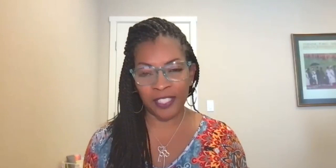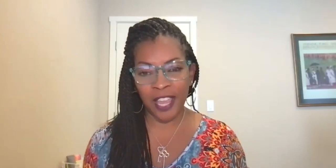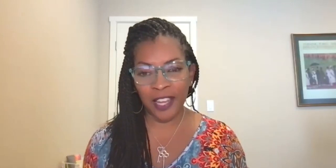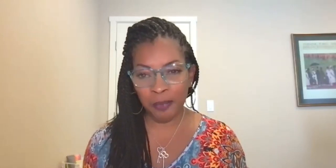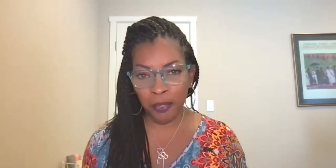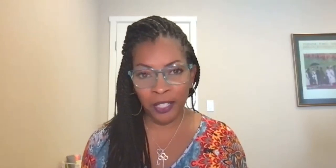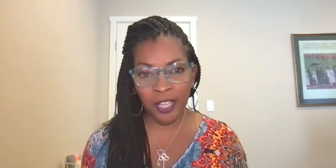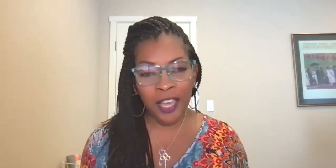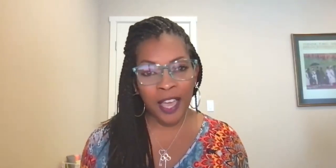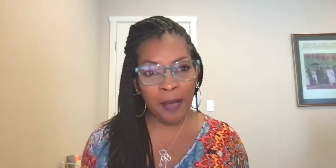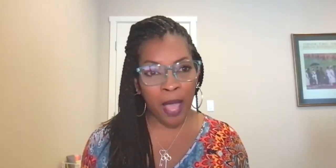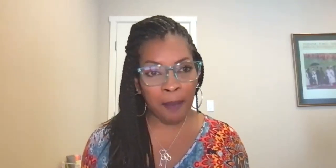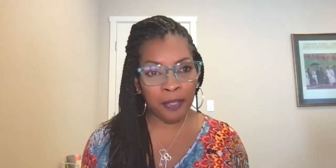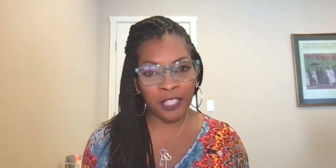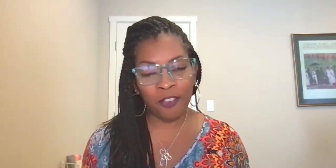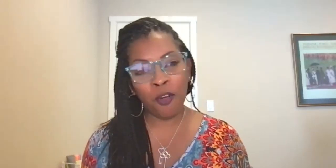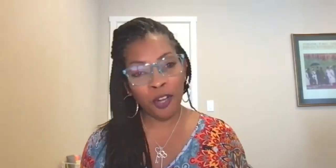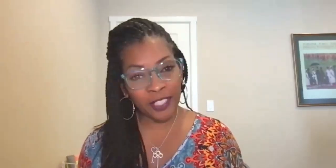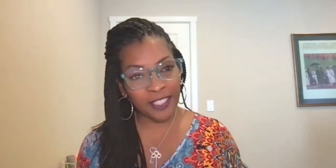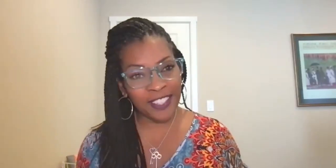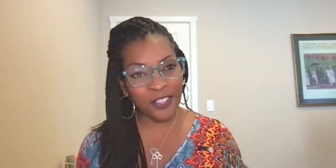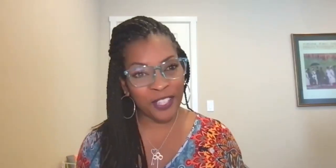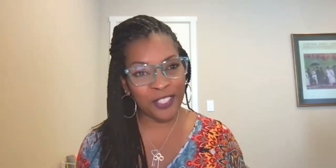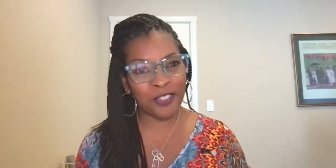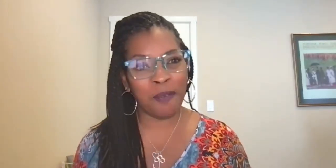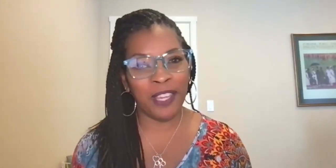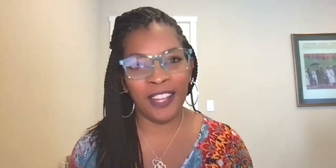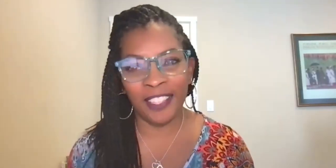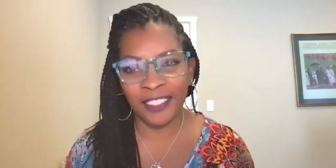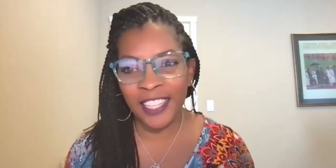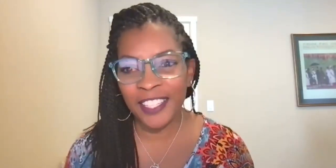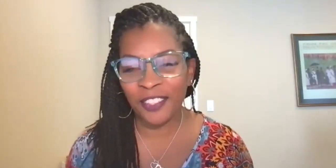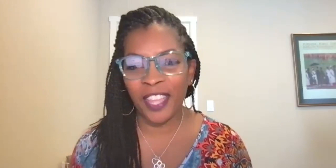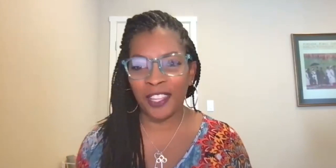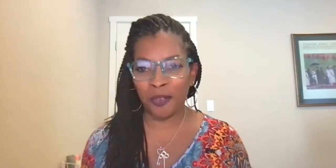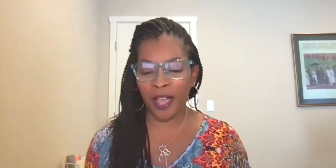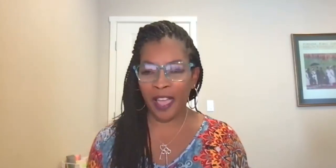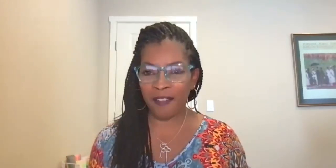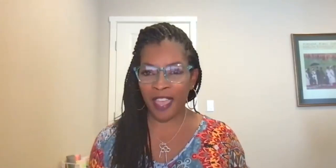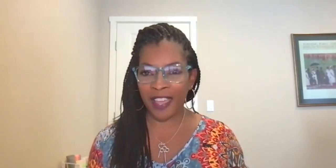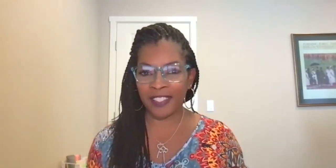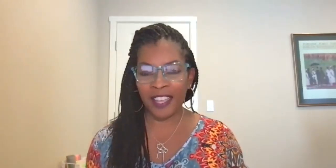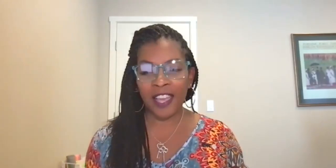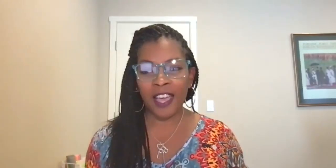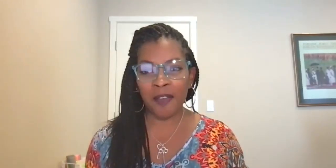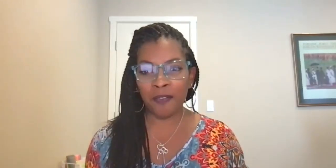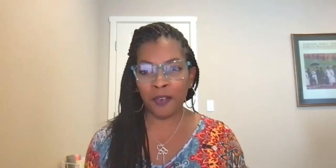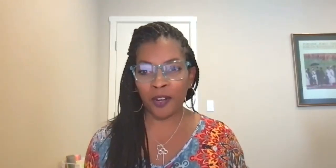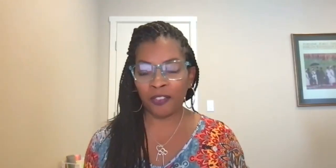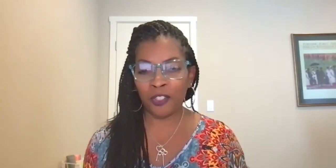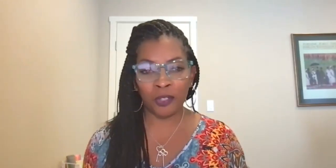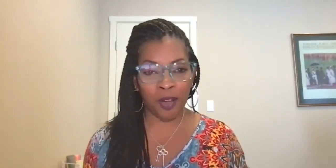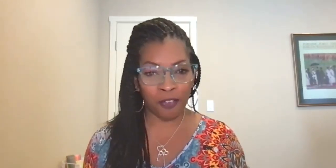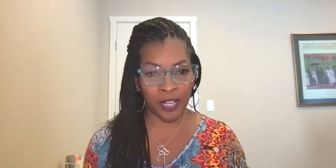Beyond the Textbook. I believe Court is going to drop in a link so that you will have that